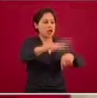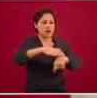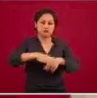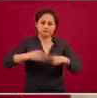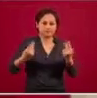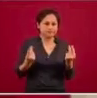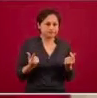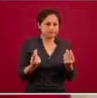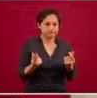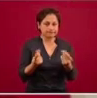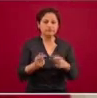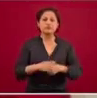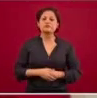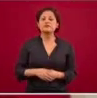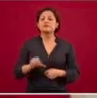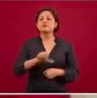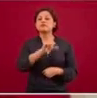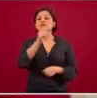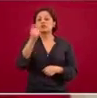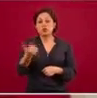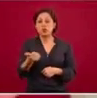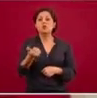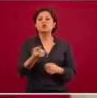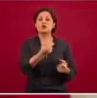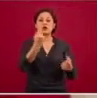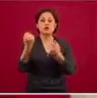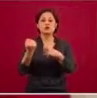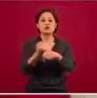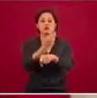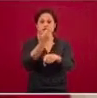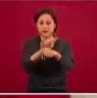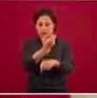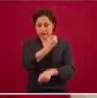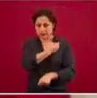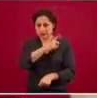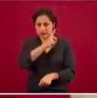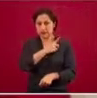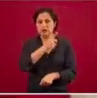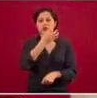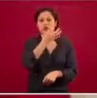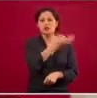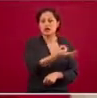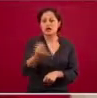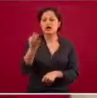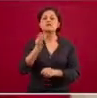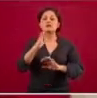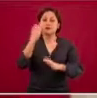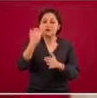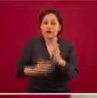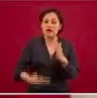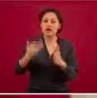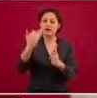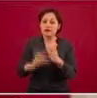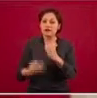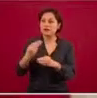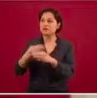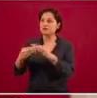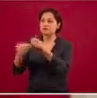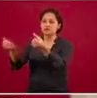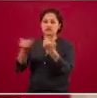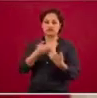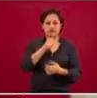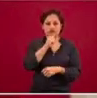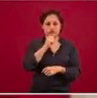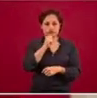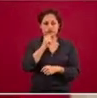yes. Some said some hospitals were still waiting for the supplies because they were stuck at some point during the